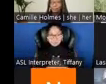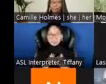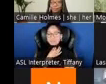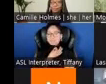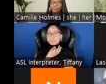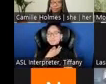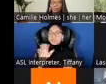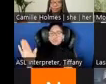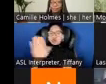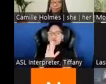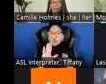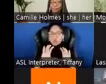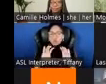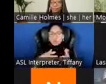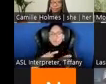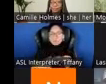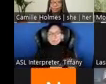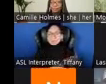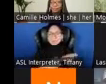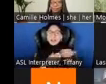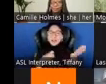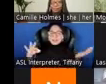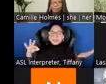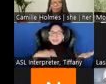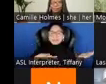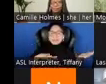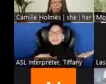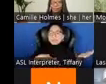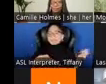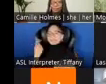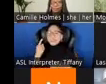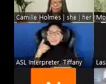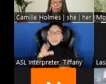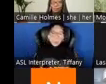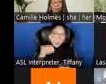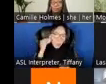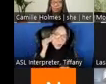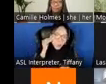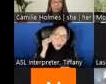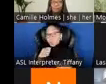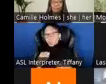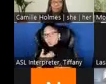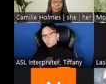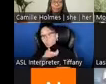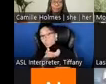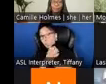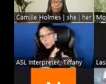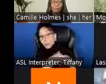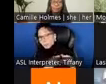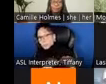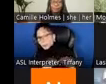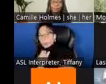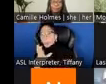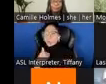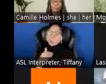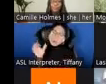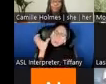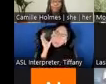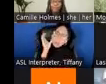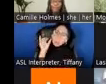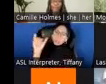to you? Any takeaways that you would like to share from anything you contributed in the group, or a lesson learned from the group?